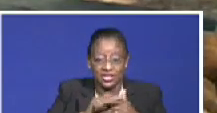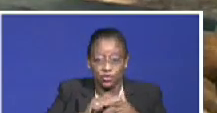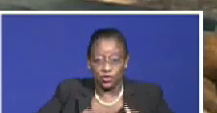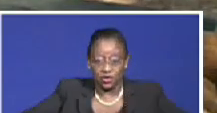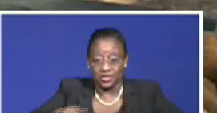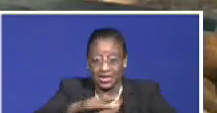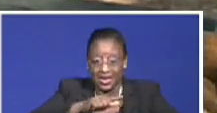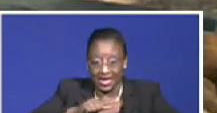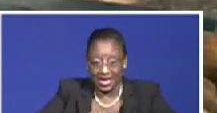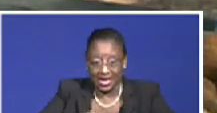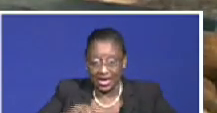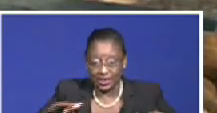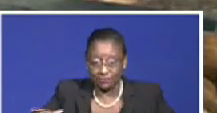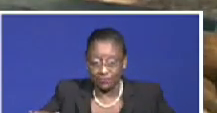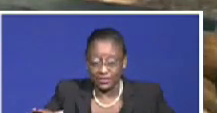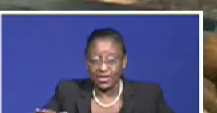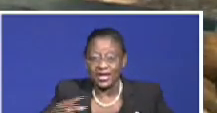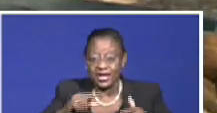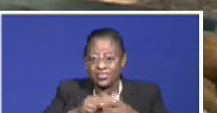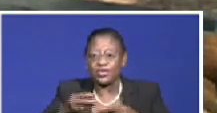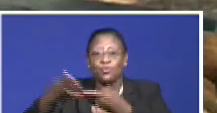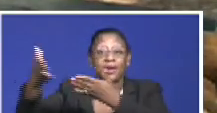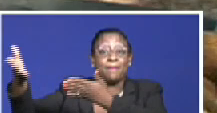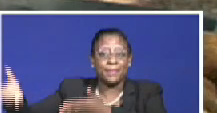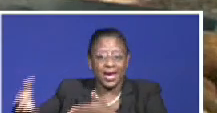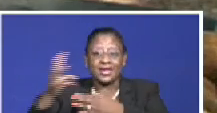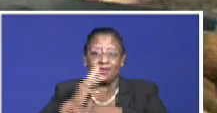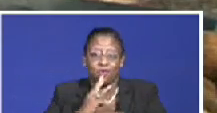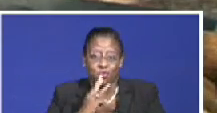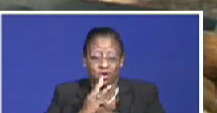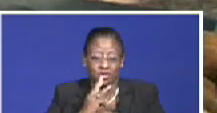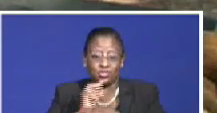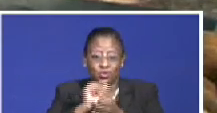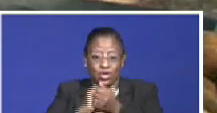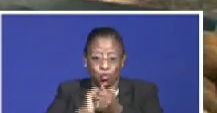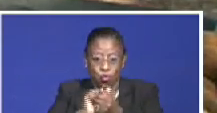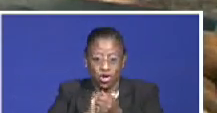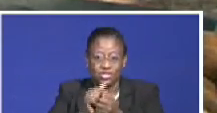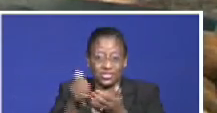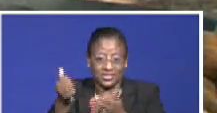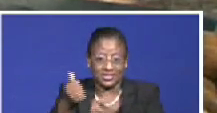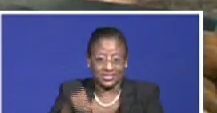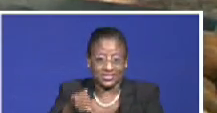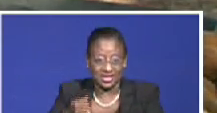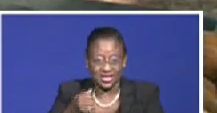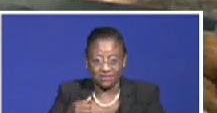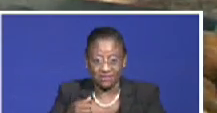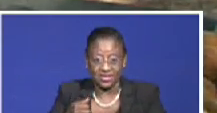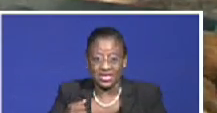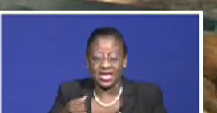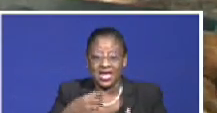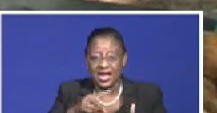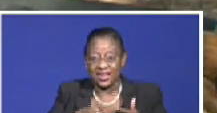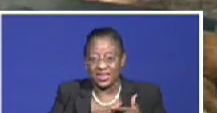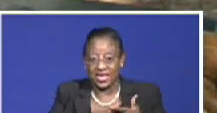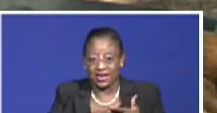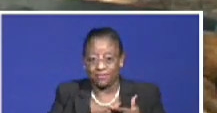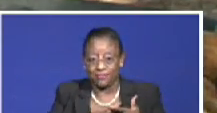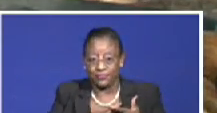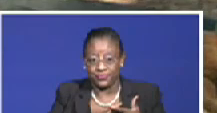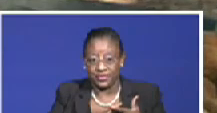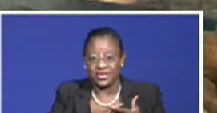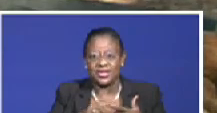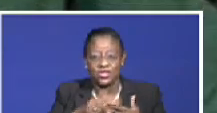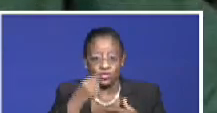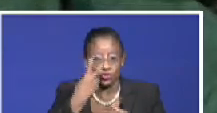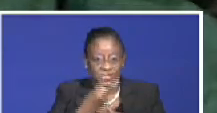days, then they put it back in the water, and so they can more or less, it could wash itself, and then there's a beating process to wash it all of that milk, and then this is